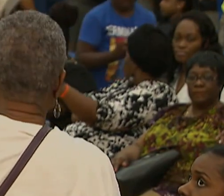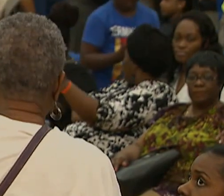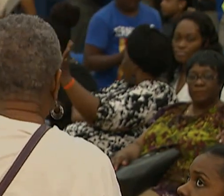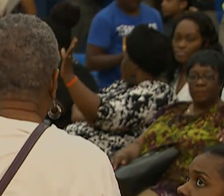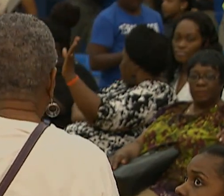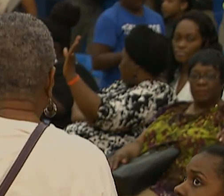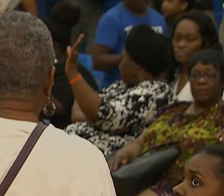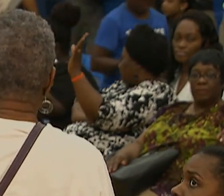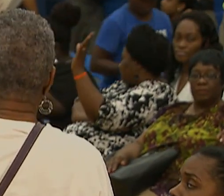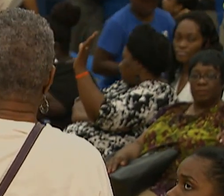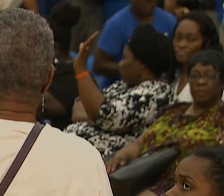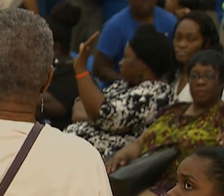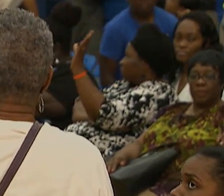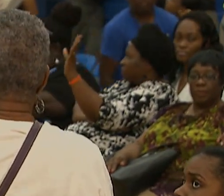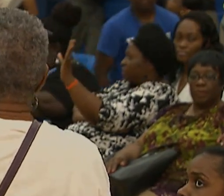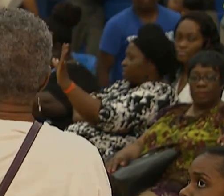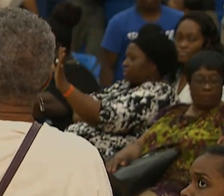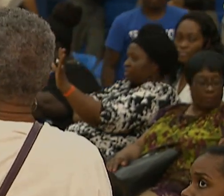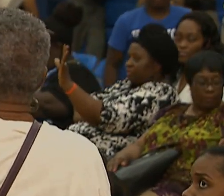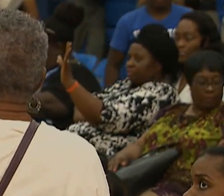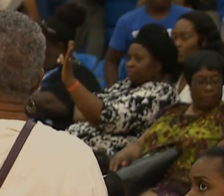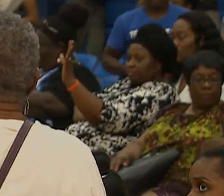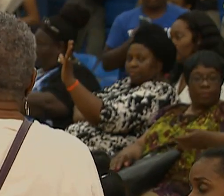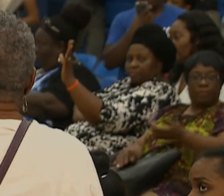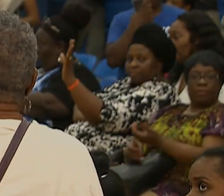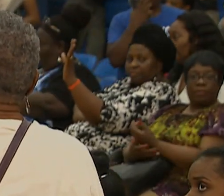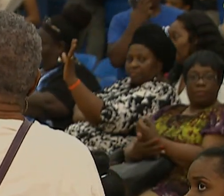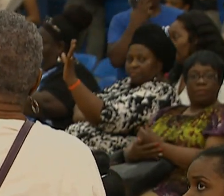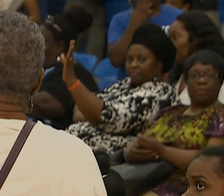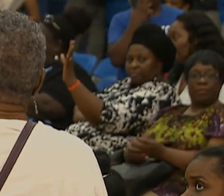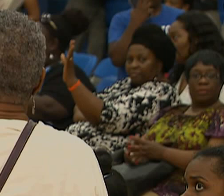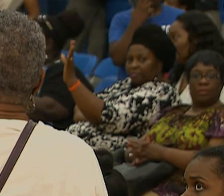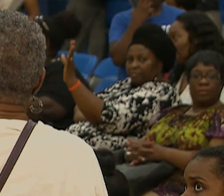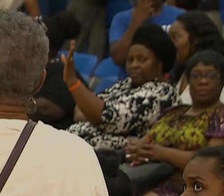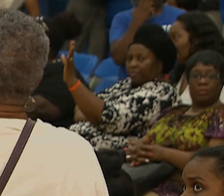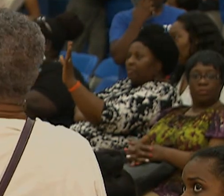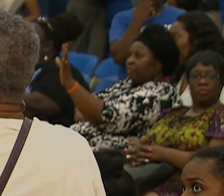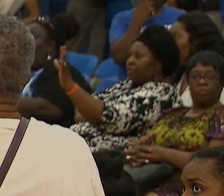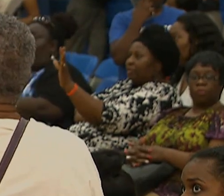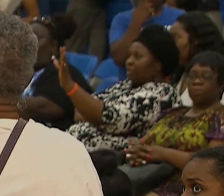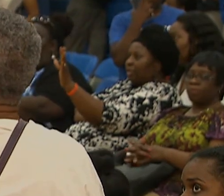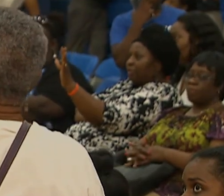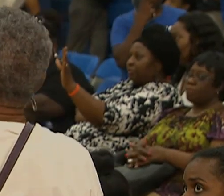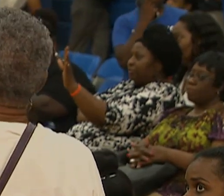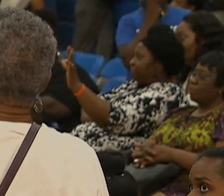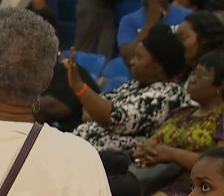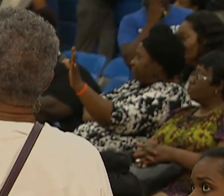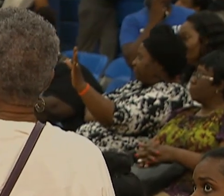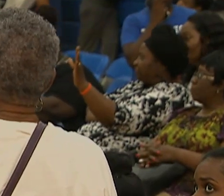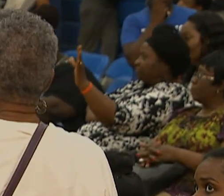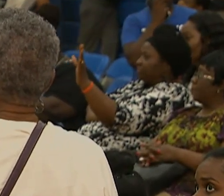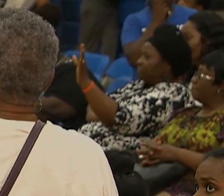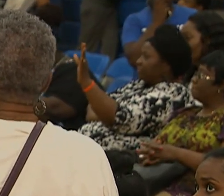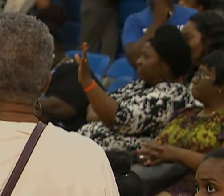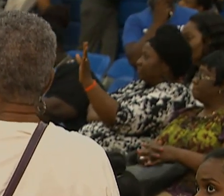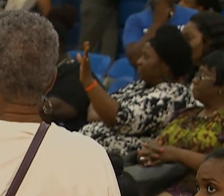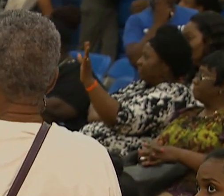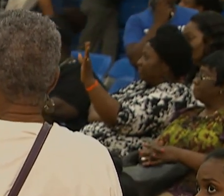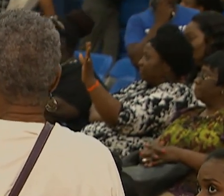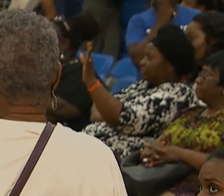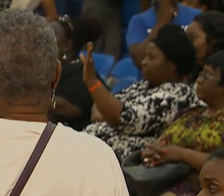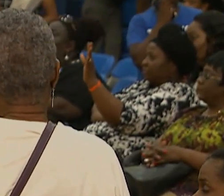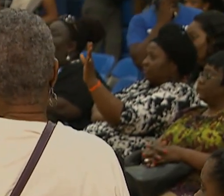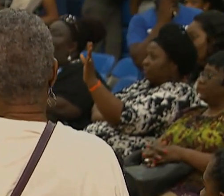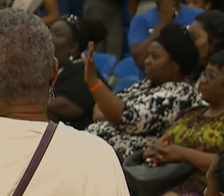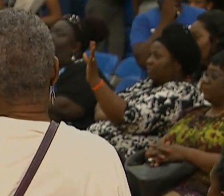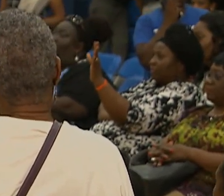By June the 24th, he had a gun that he could have shoot my grandson. The parents ran away with him the same night. Let's see if